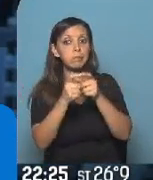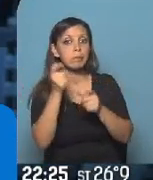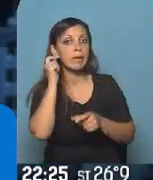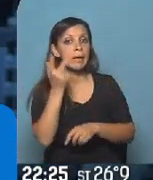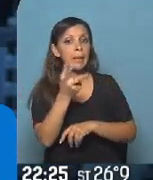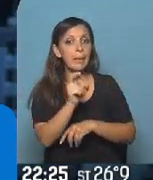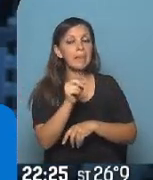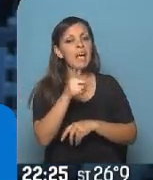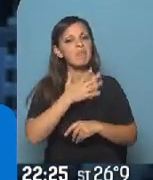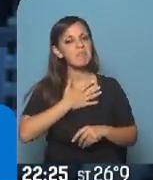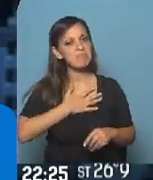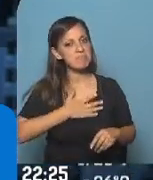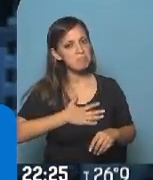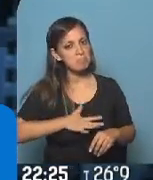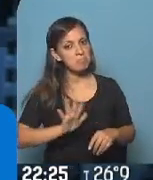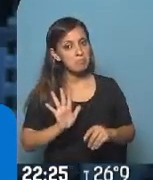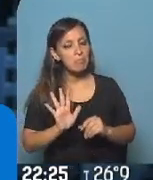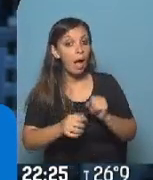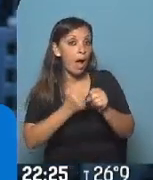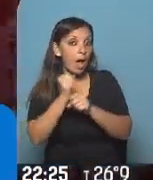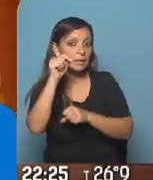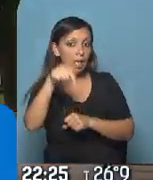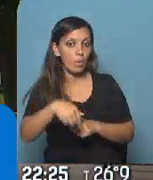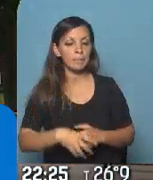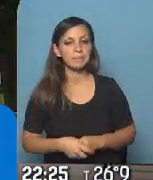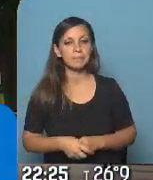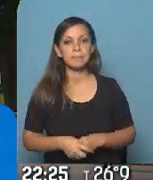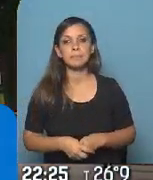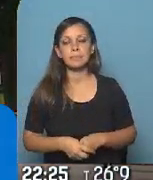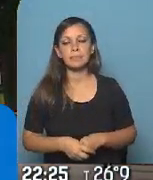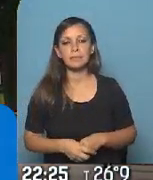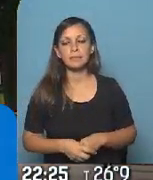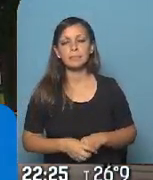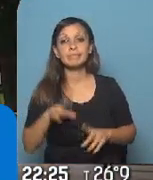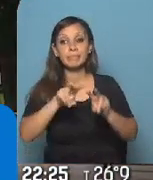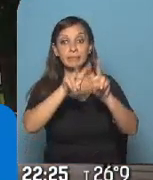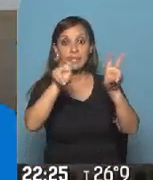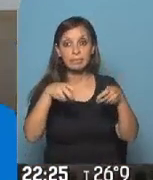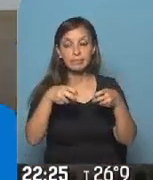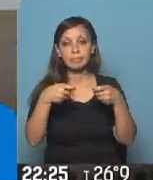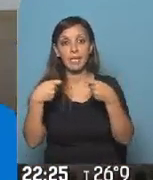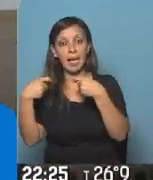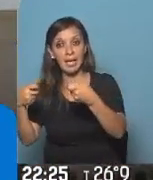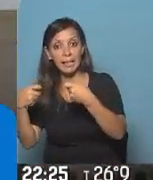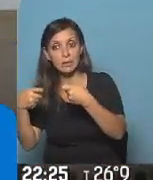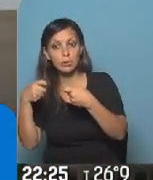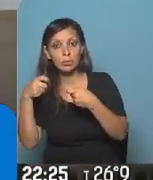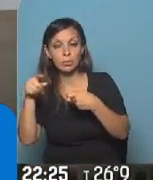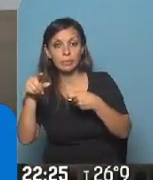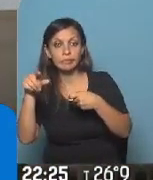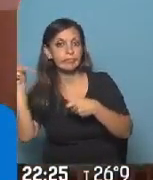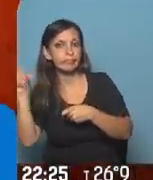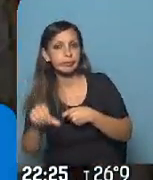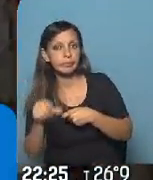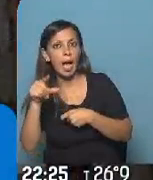we went into the summit with has been lifted for now. El déficit comercial de Estados Unidos alcanzó en este tiempo un